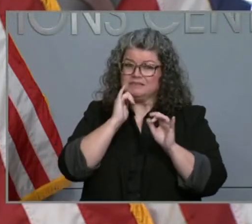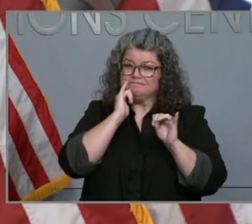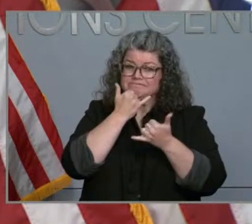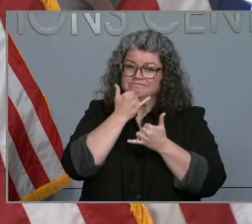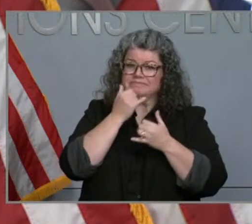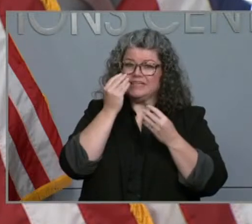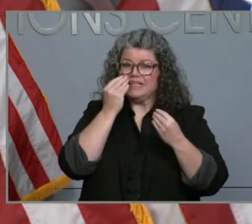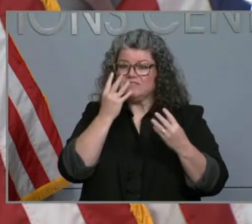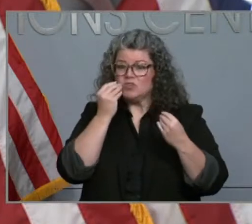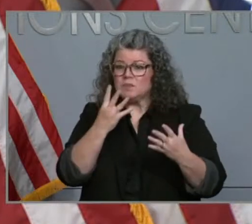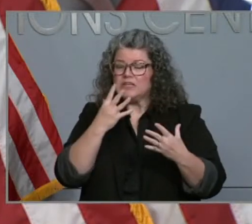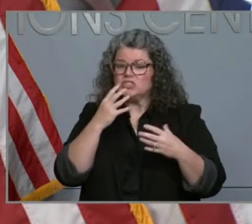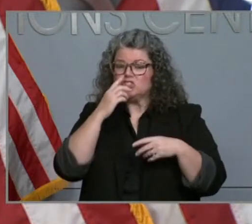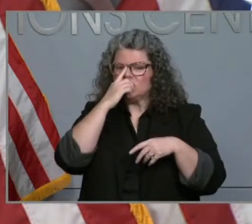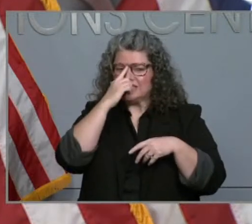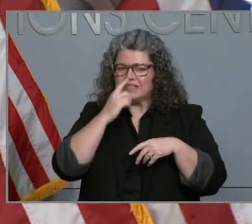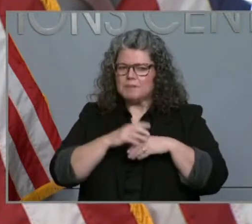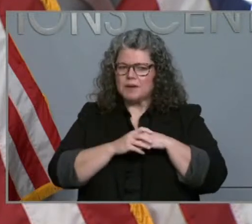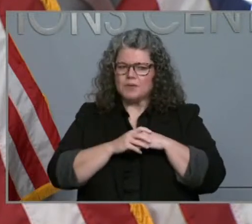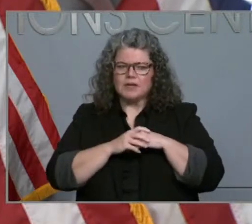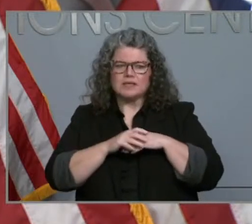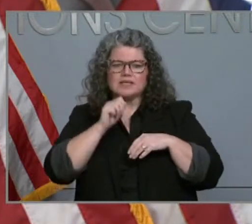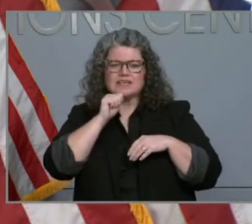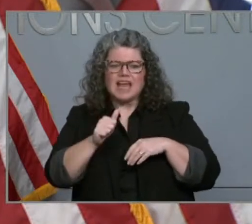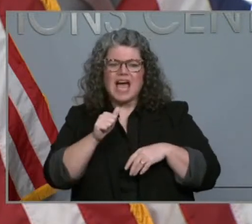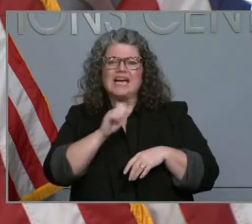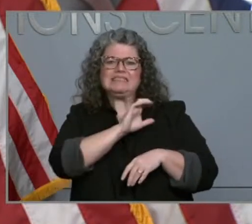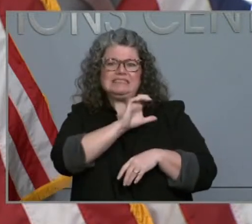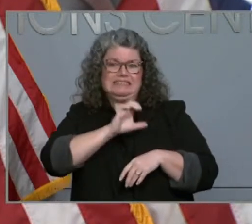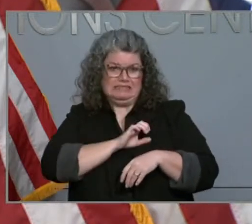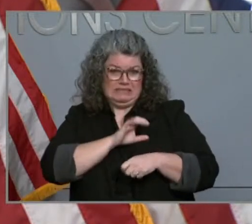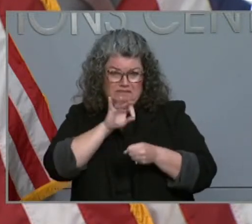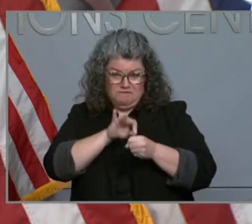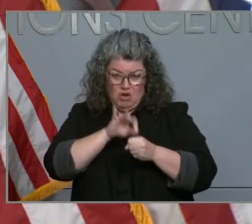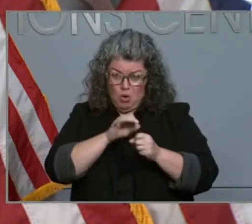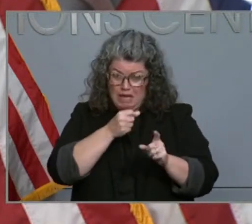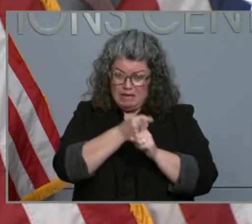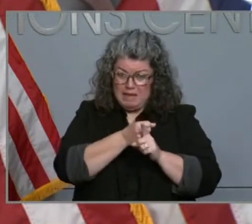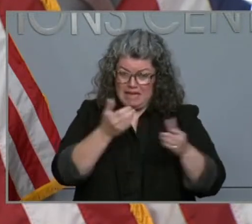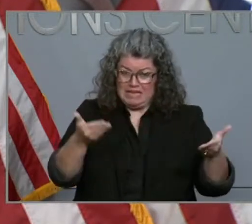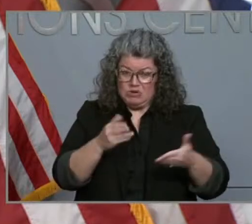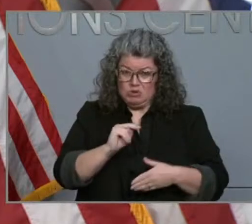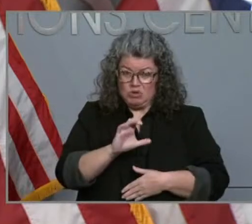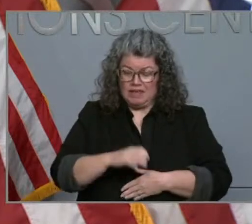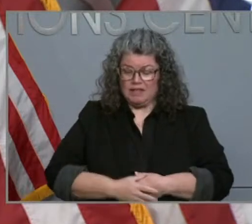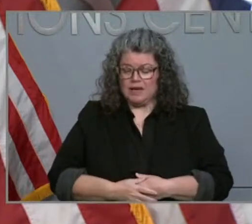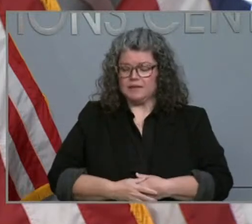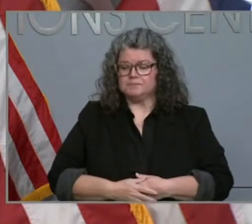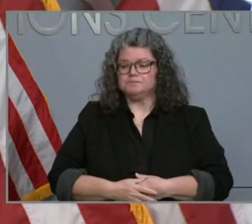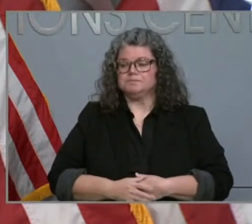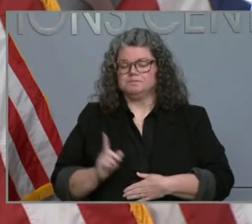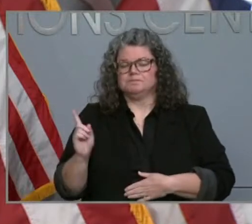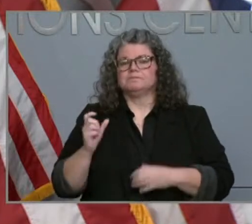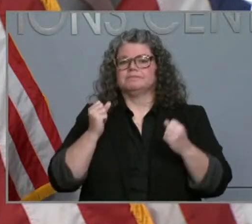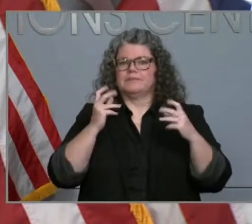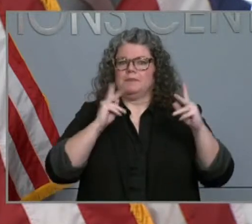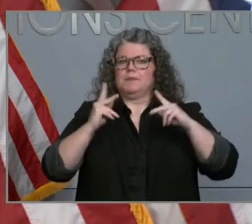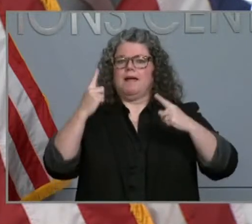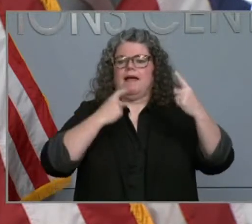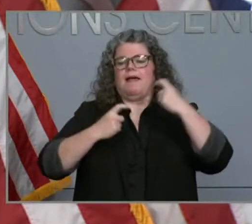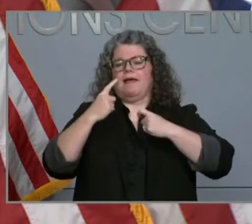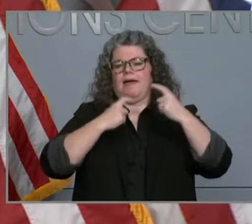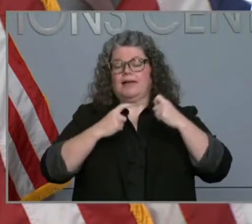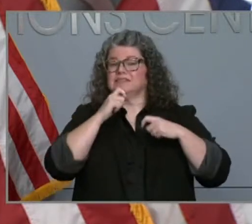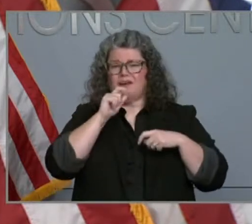around non-citizen voting, and if so, what that looks like? There have been a lot of questions, not only in North Carolina,